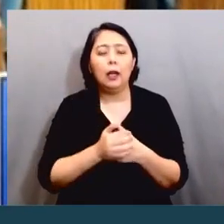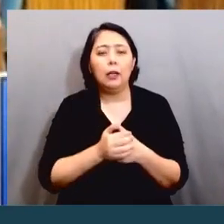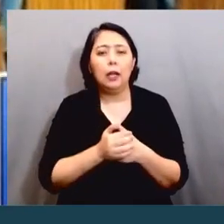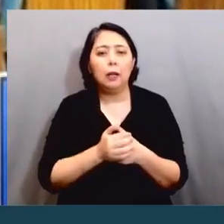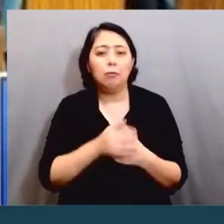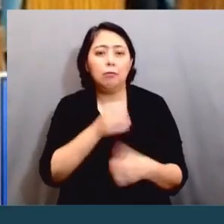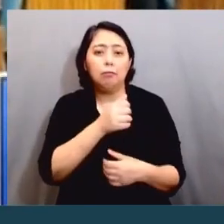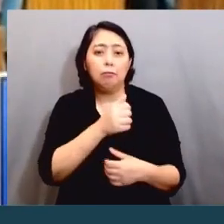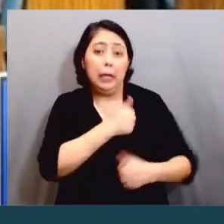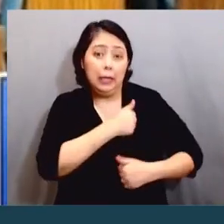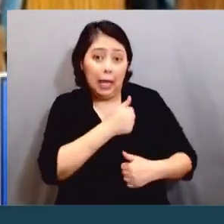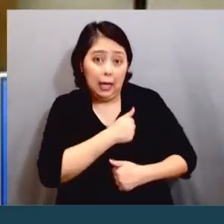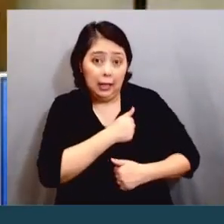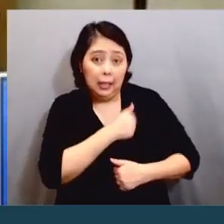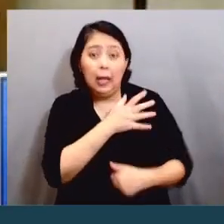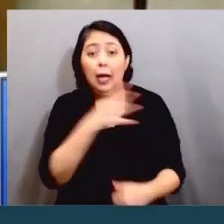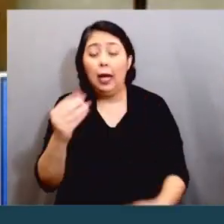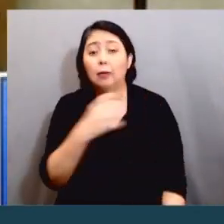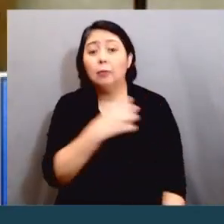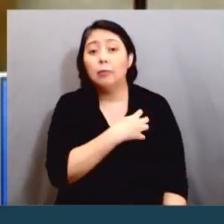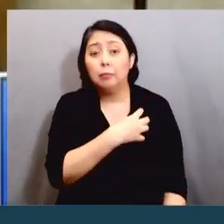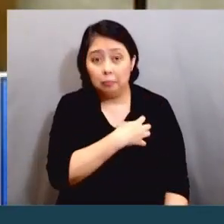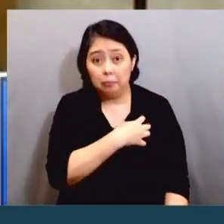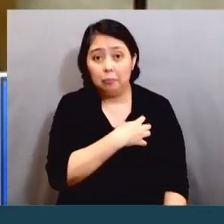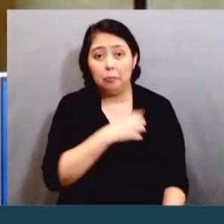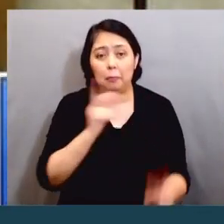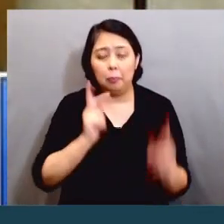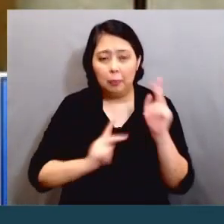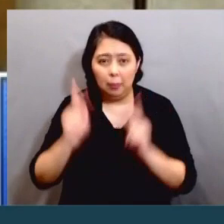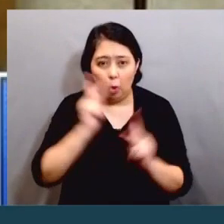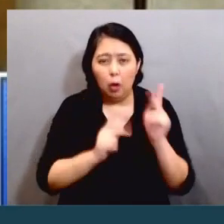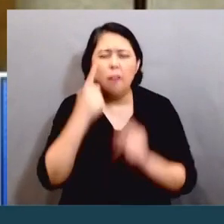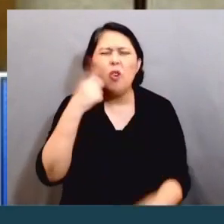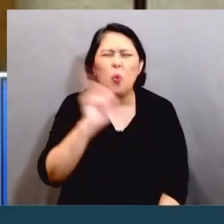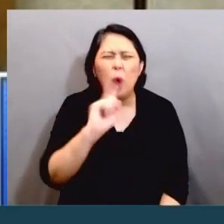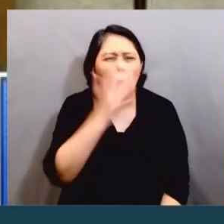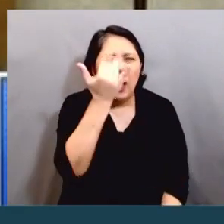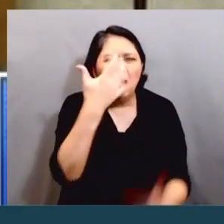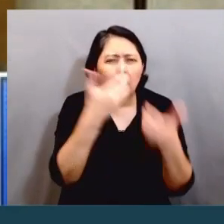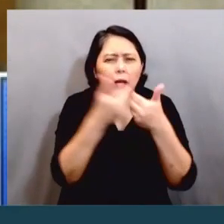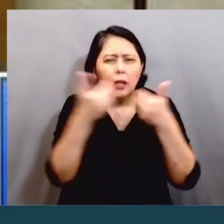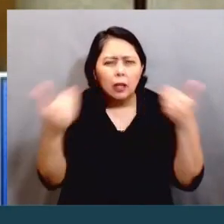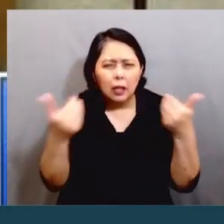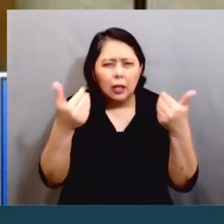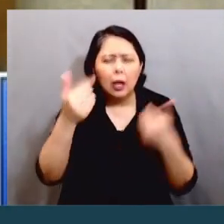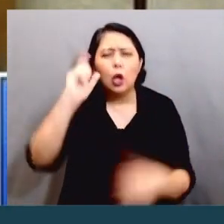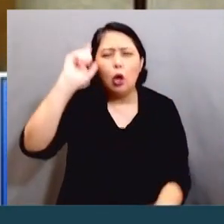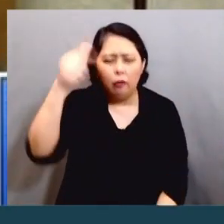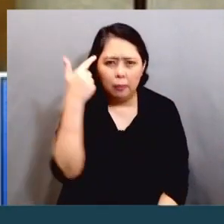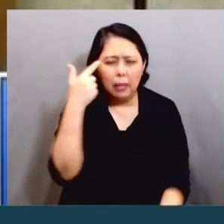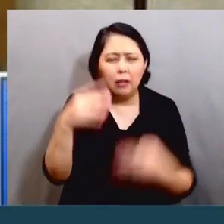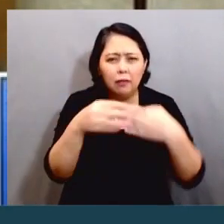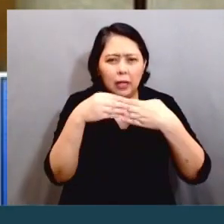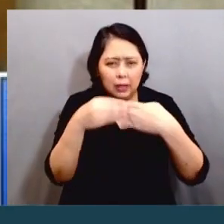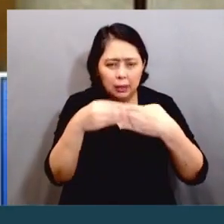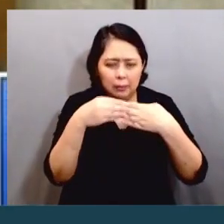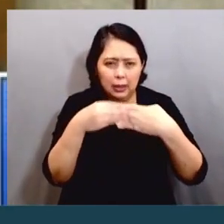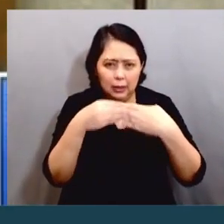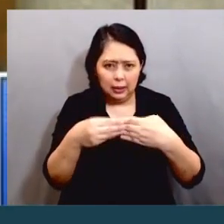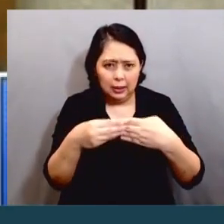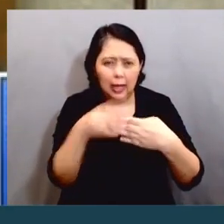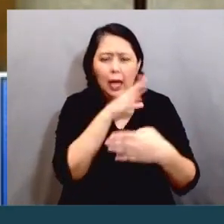government fiscal flexibility and provide adequate benefits and